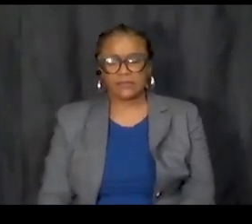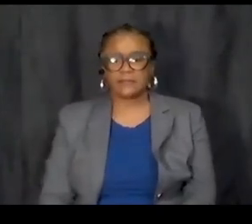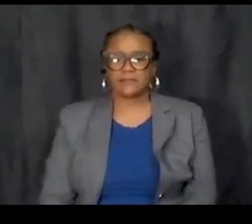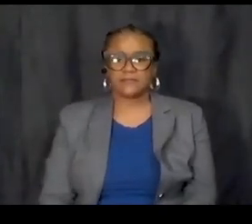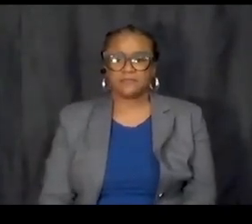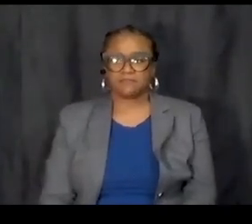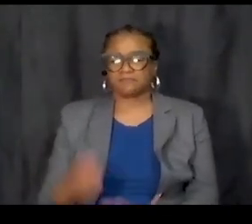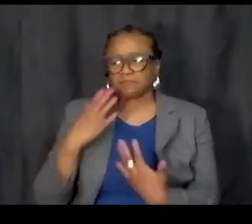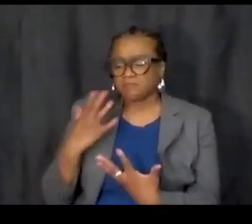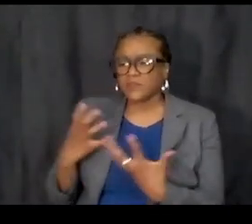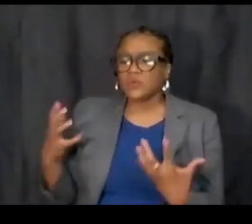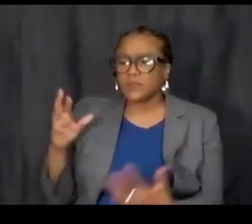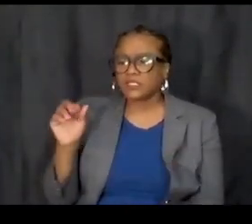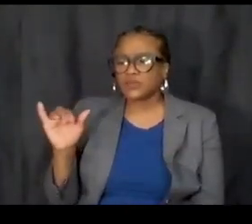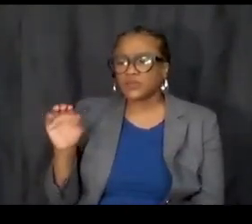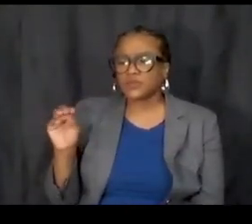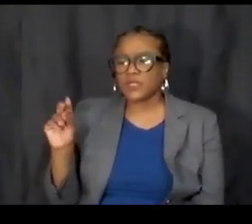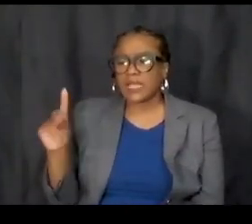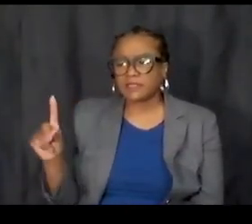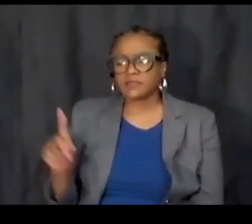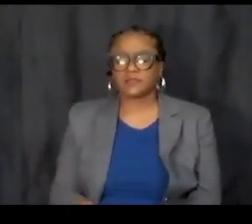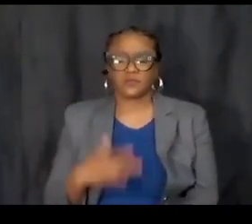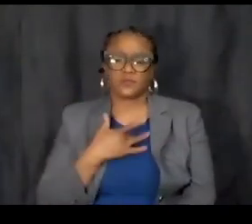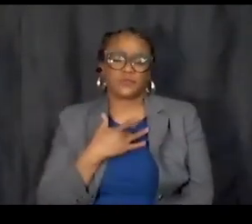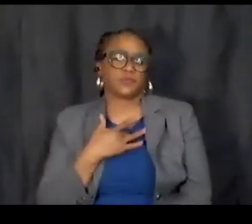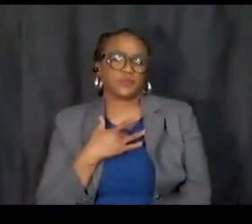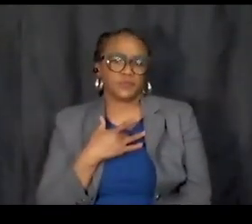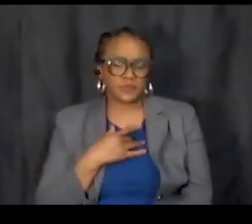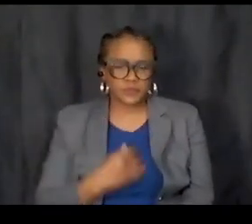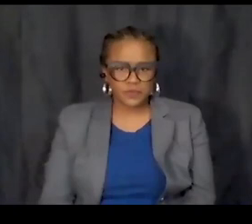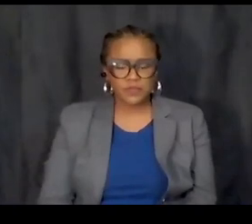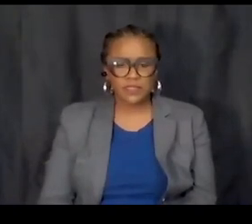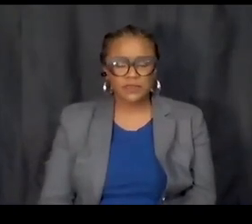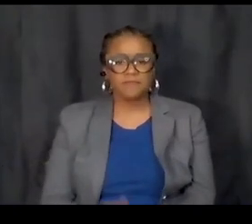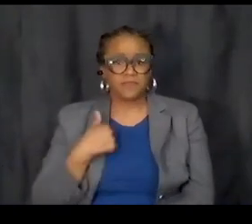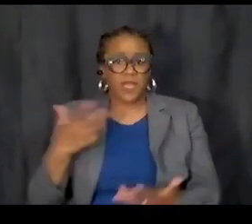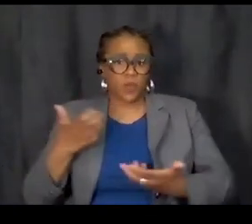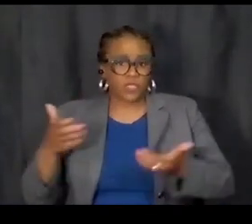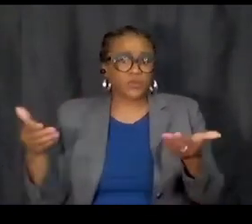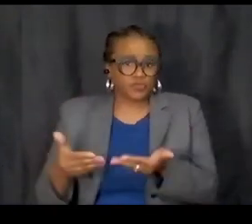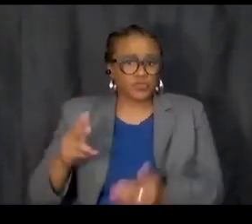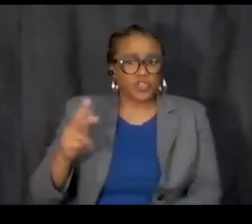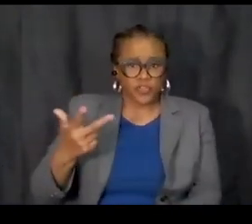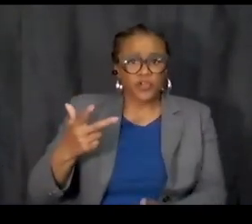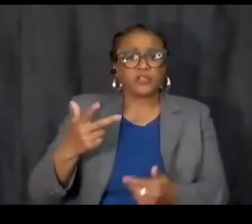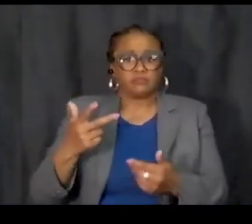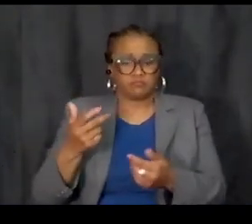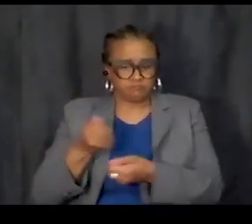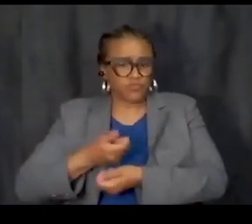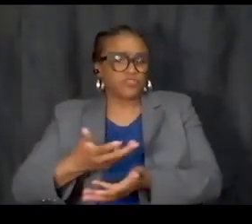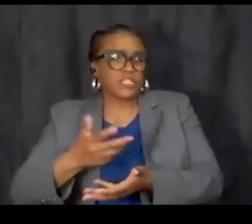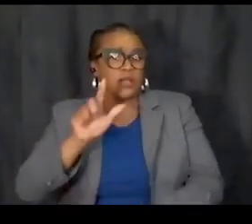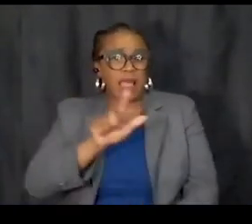Thank you so much, Raymond. Appreciate it. Felt that. I'd like to introduce our third reader, L.